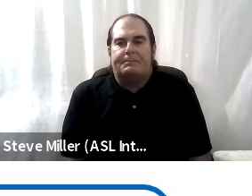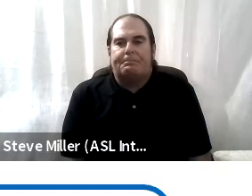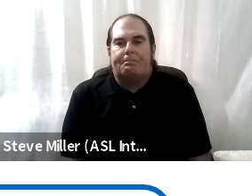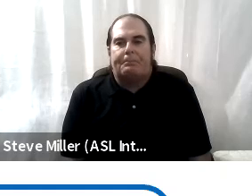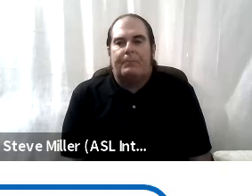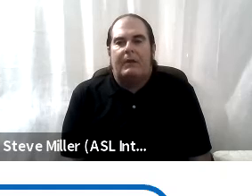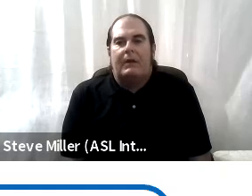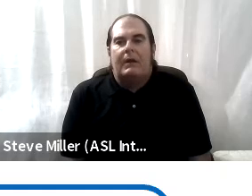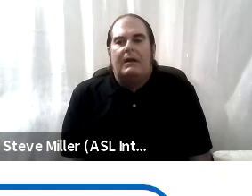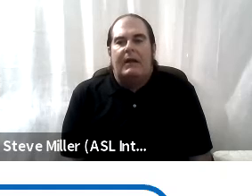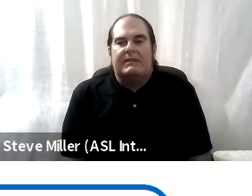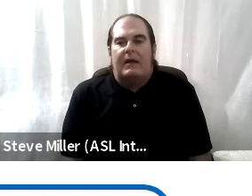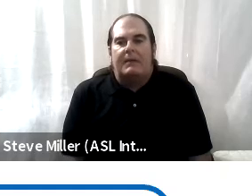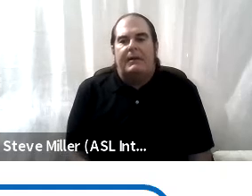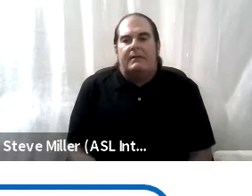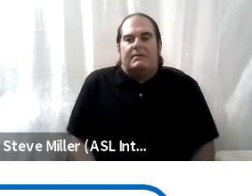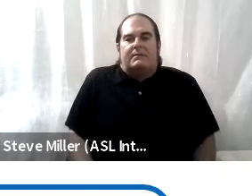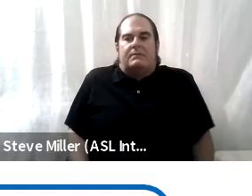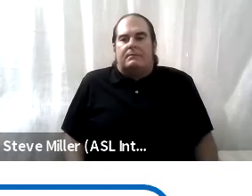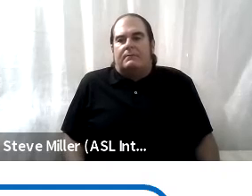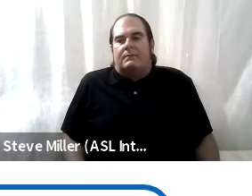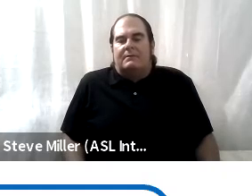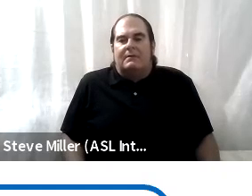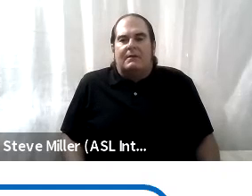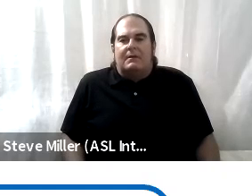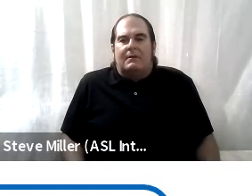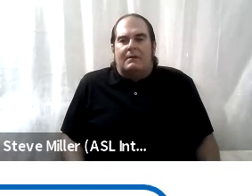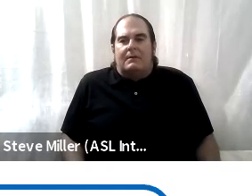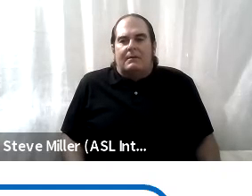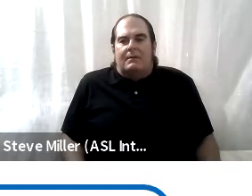concepts. Next slide, please.